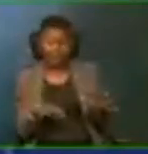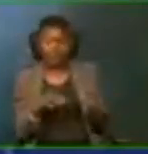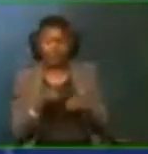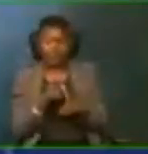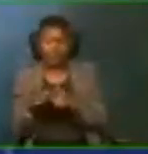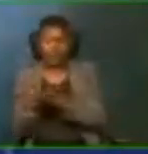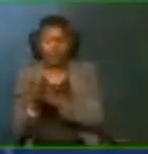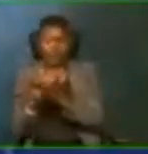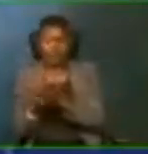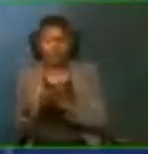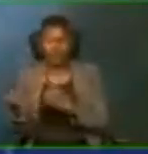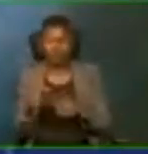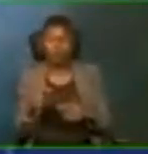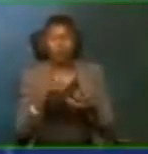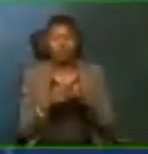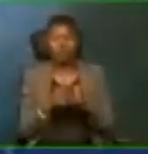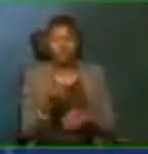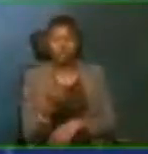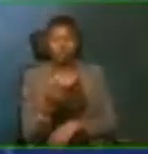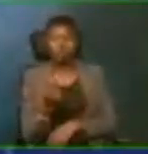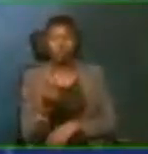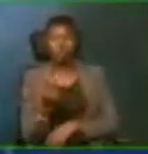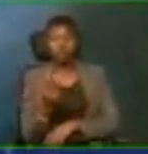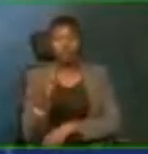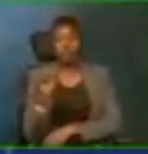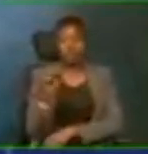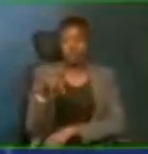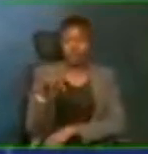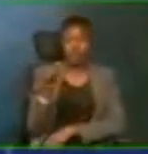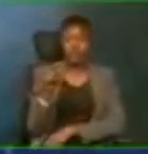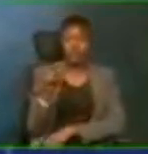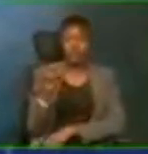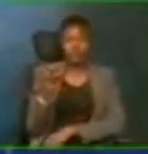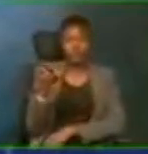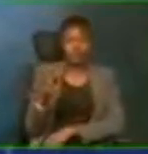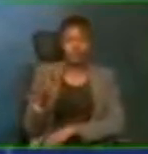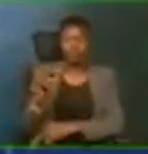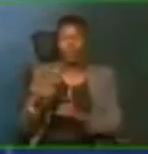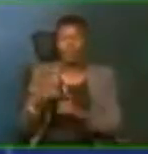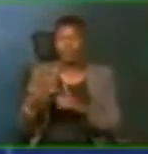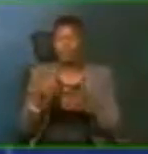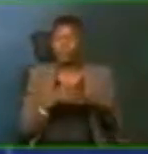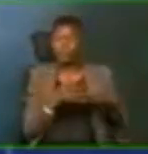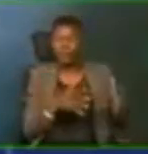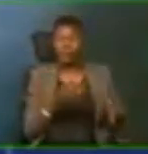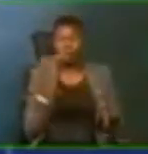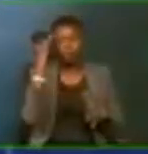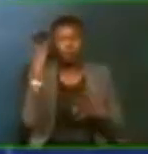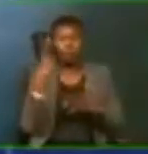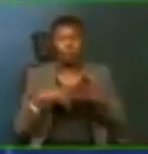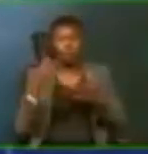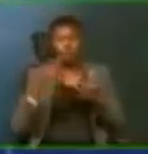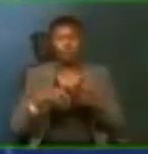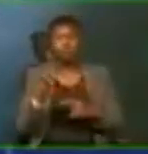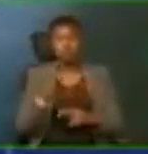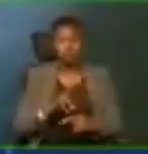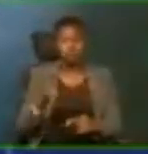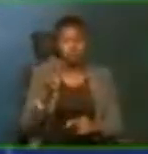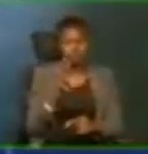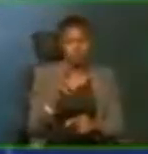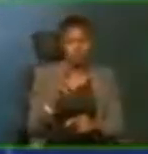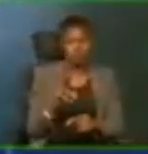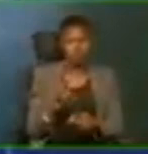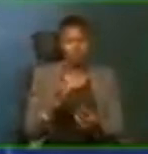12. He gives him number 12. The mechanic knows what he wants to use